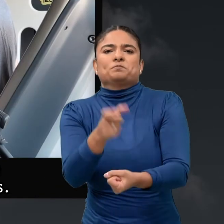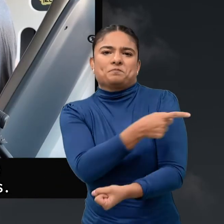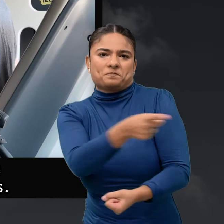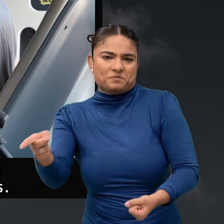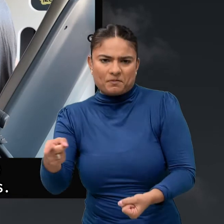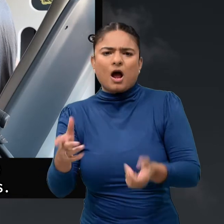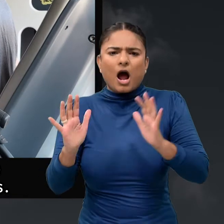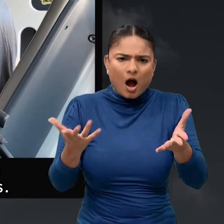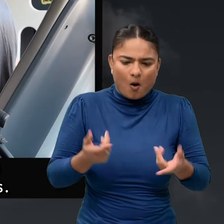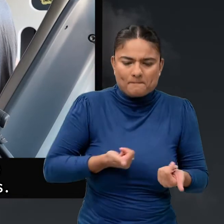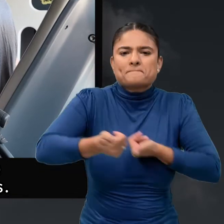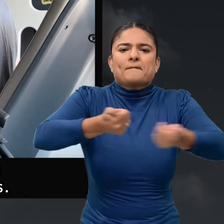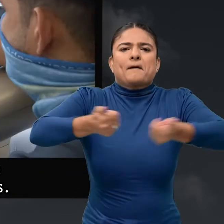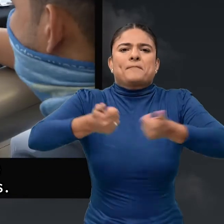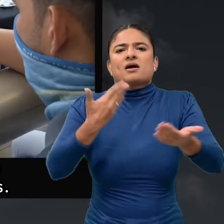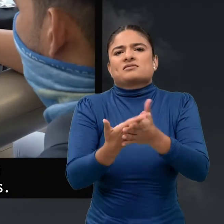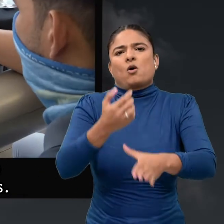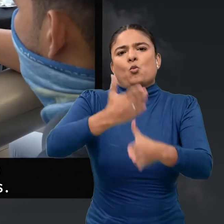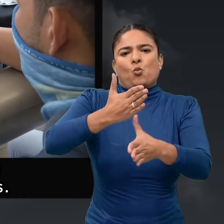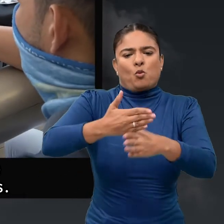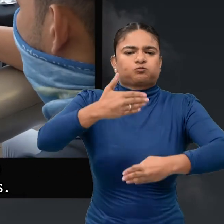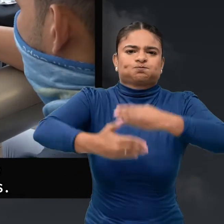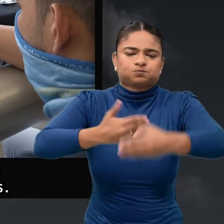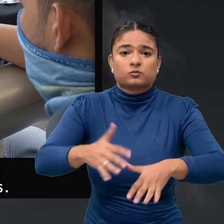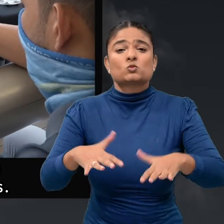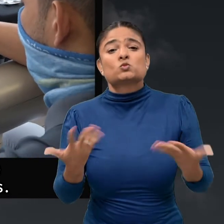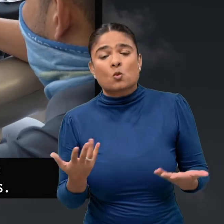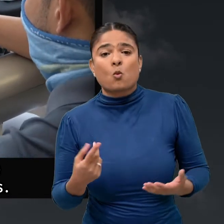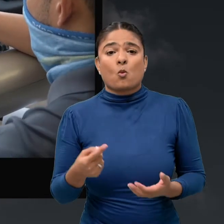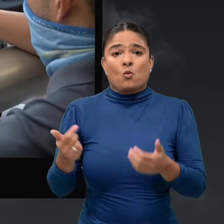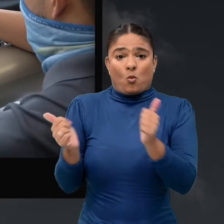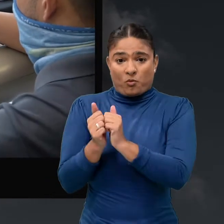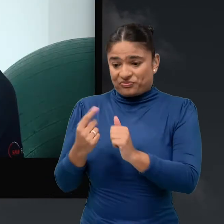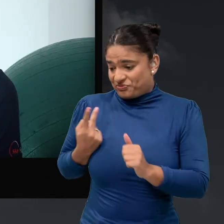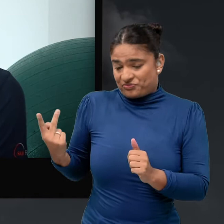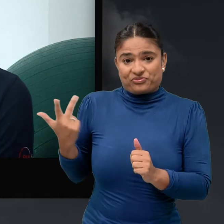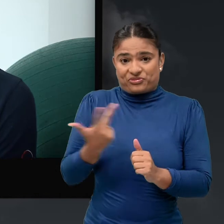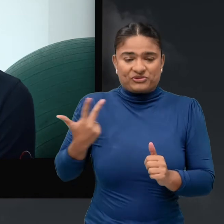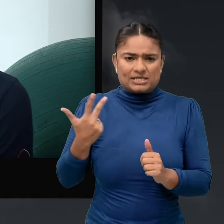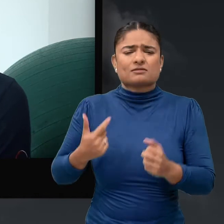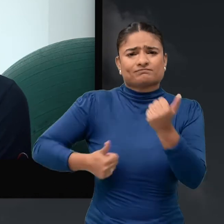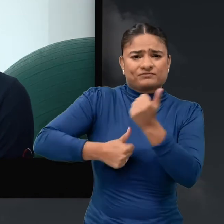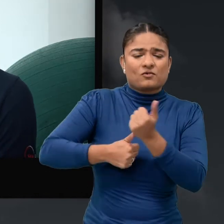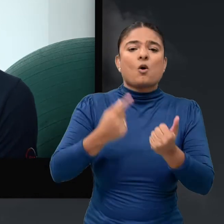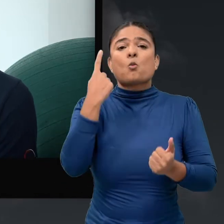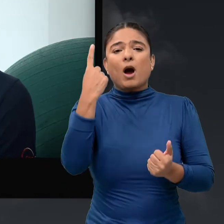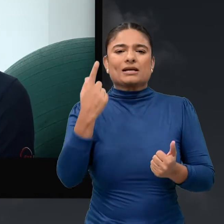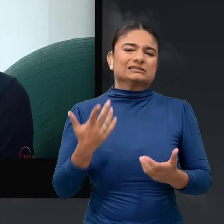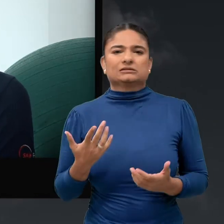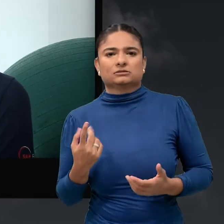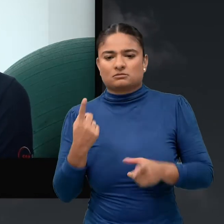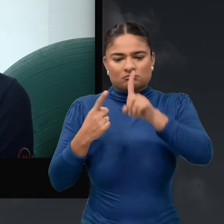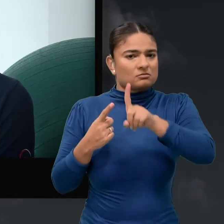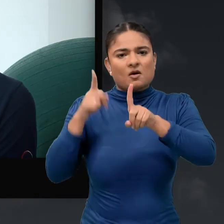them guidance back into the working industry through third parties. And it's not just one aspect of a person's